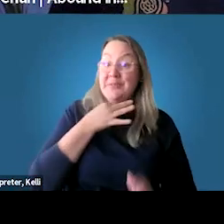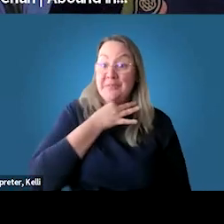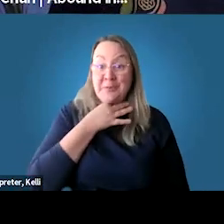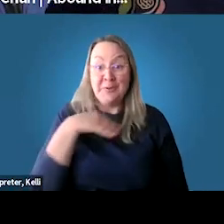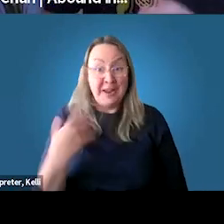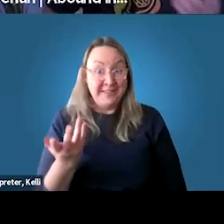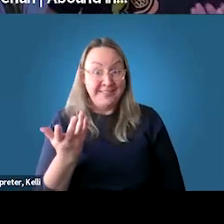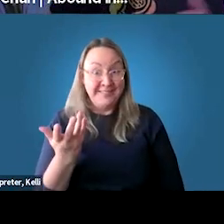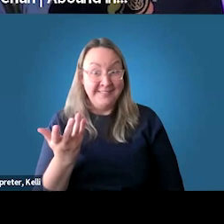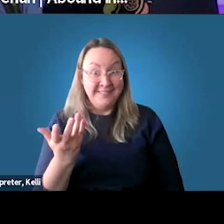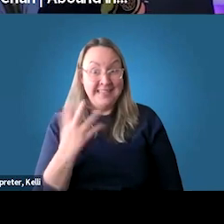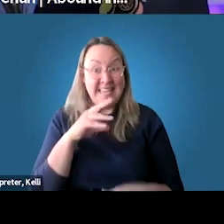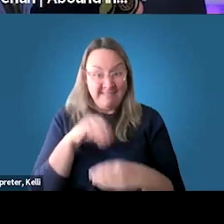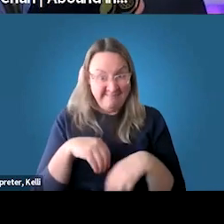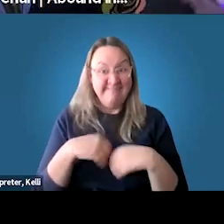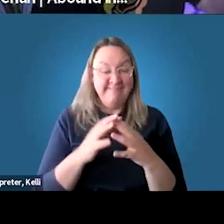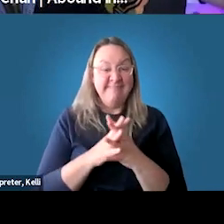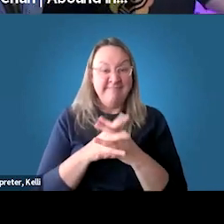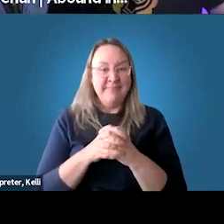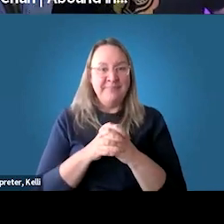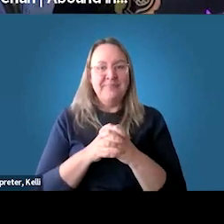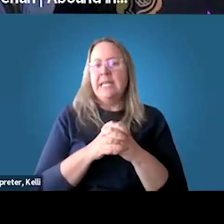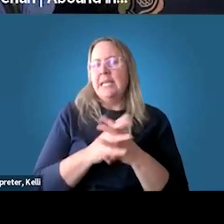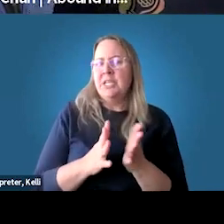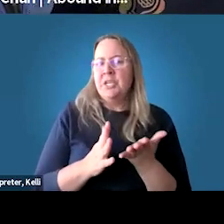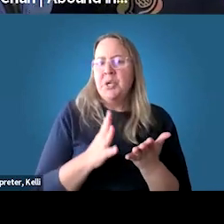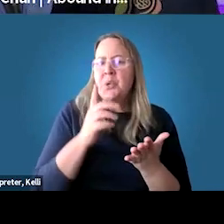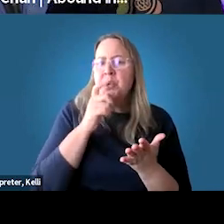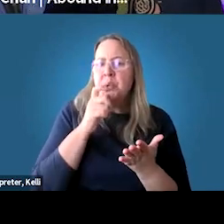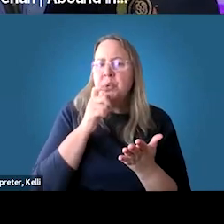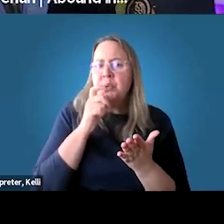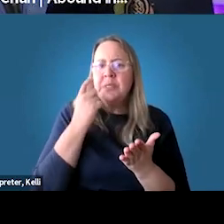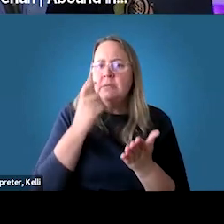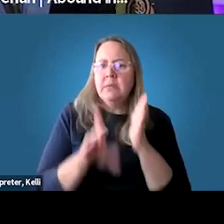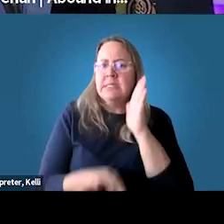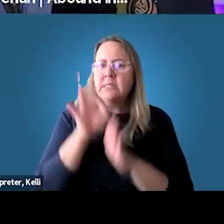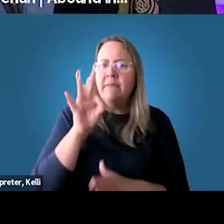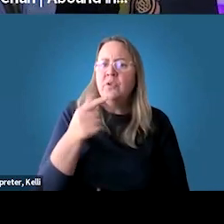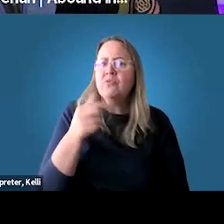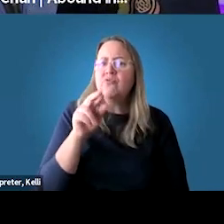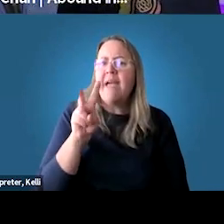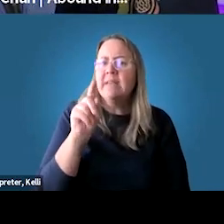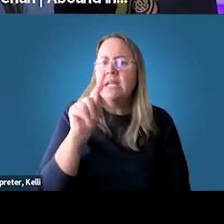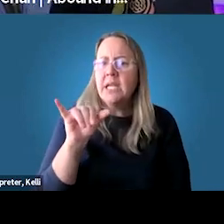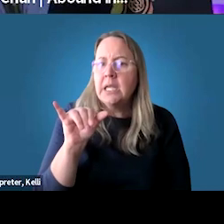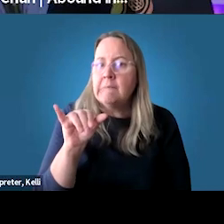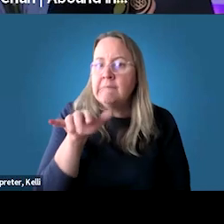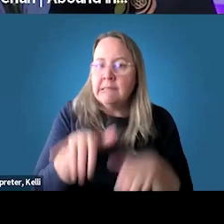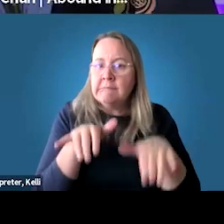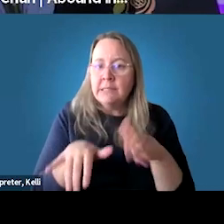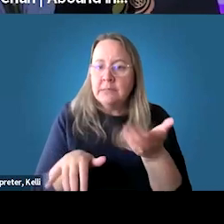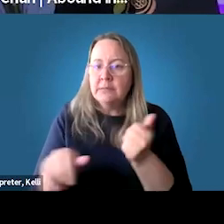curiosity in action. So, does anybody know who discovered gravity? Please type in the chat if